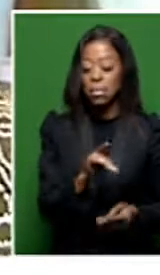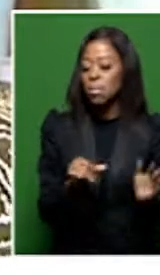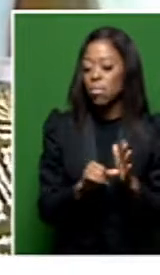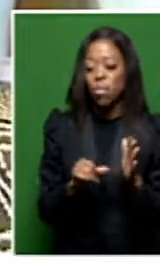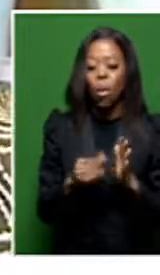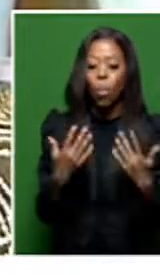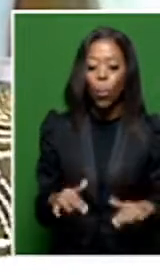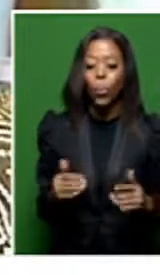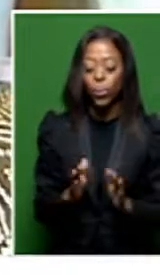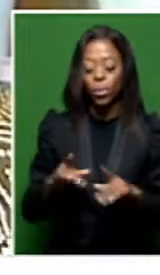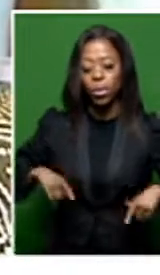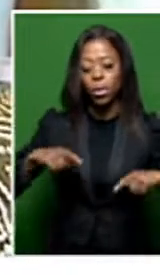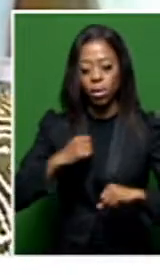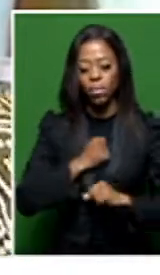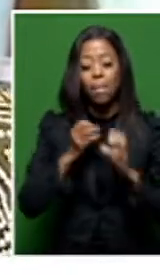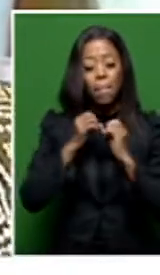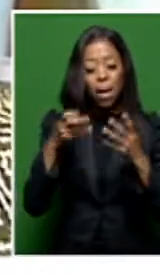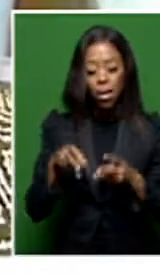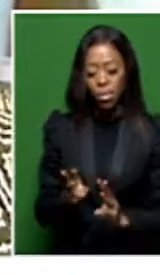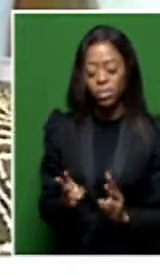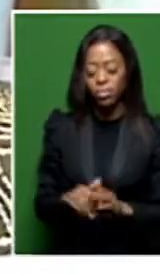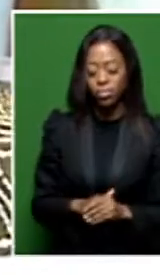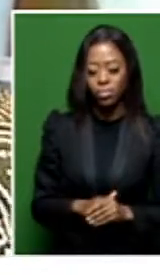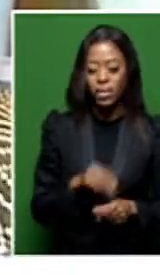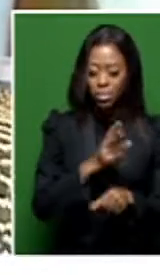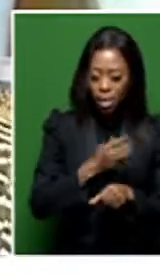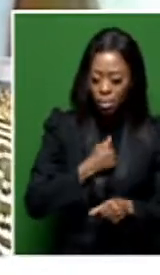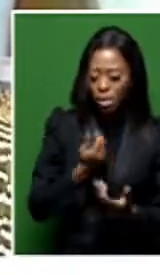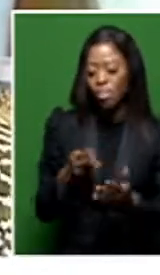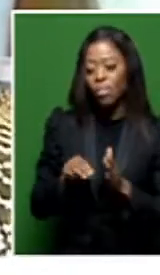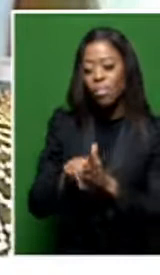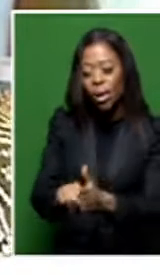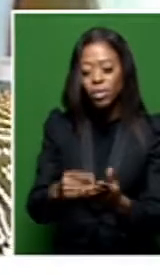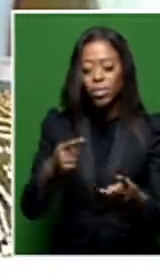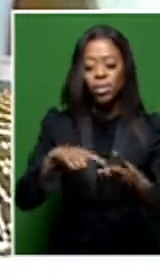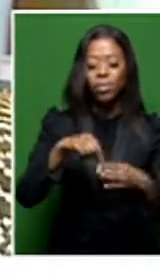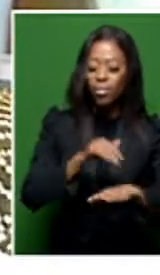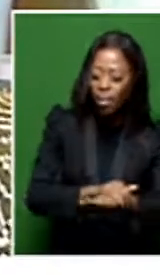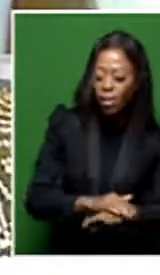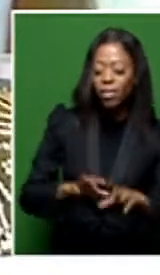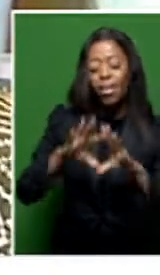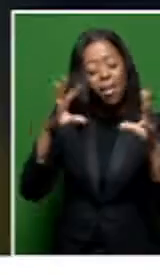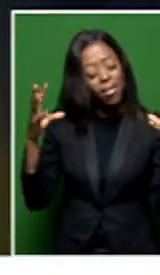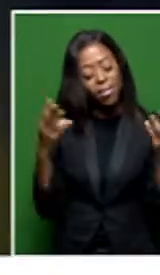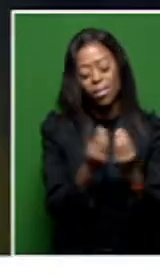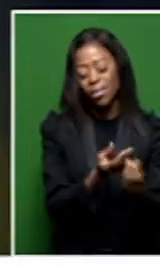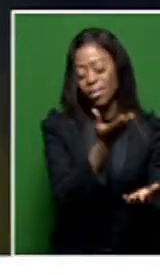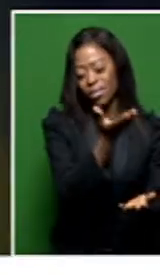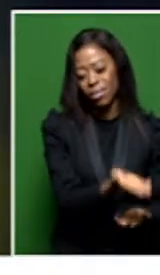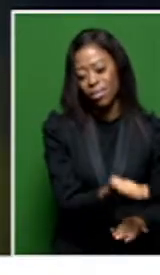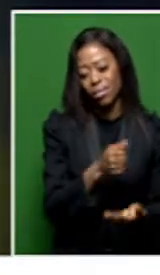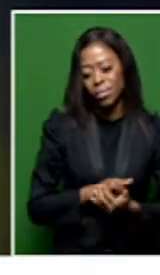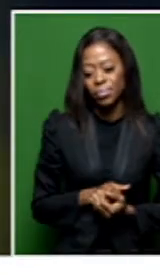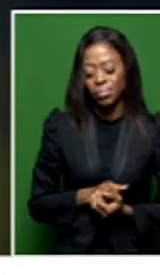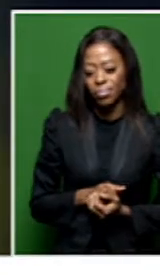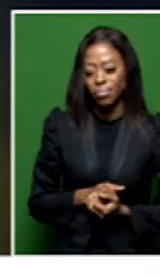my life in so many ways. She was my mom, my mentor, my friend, my everything, really. Your book is